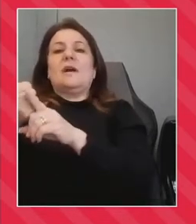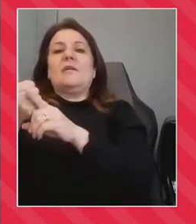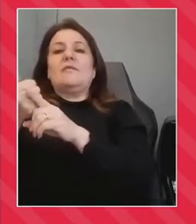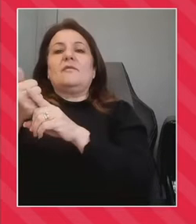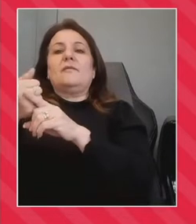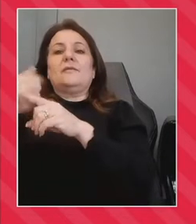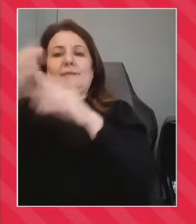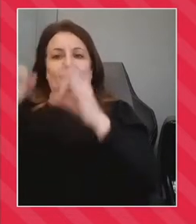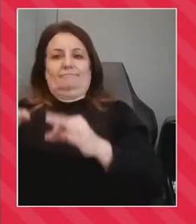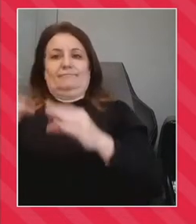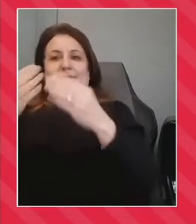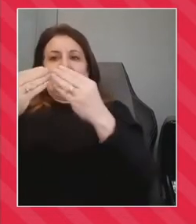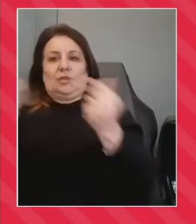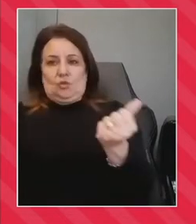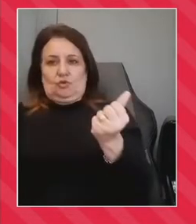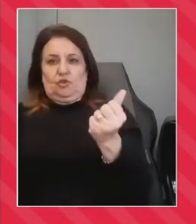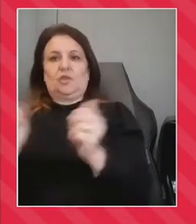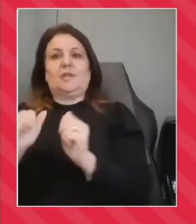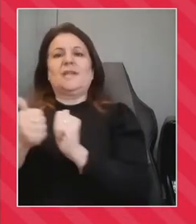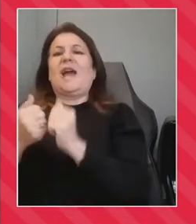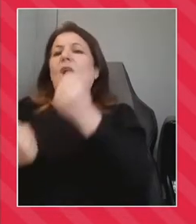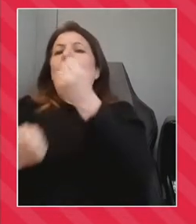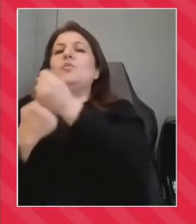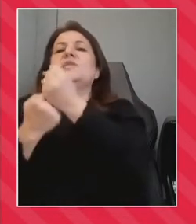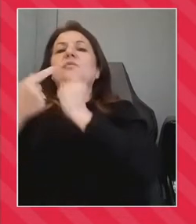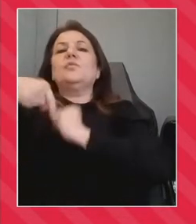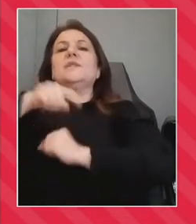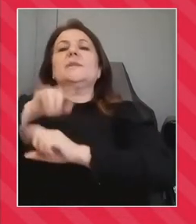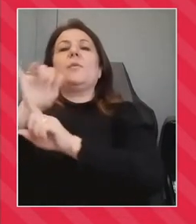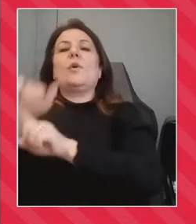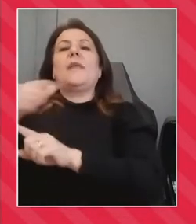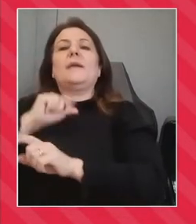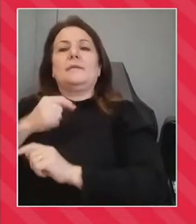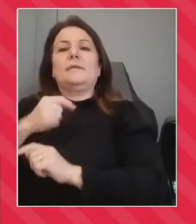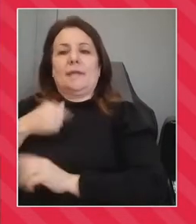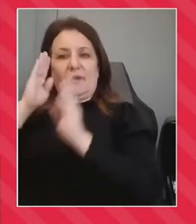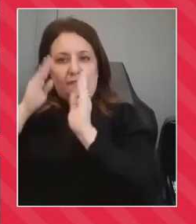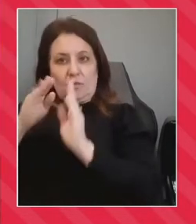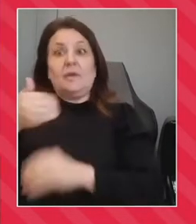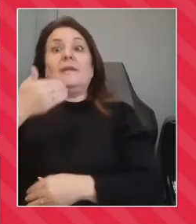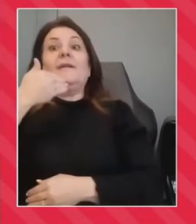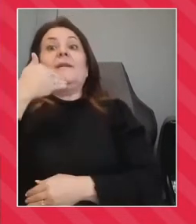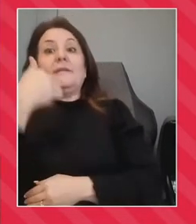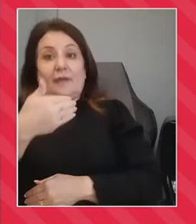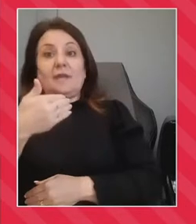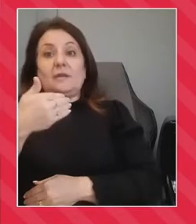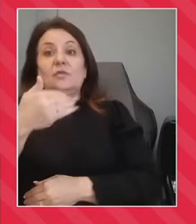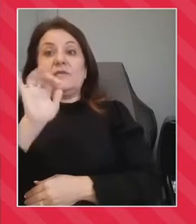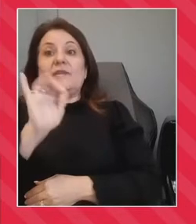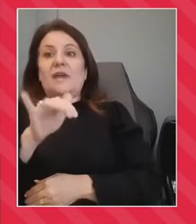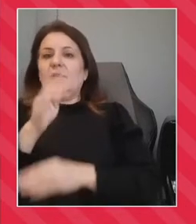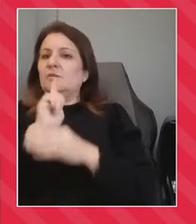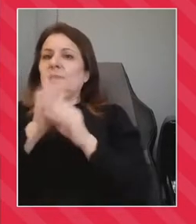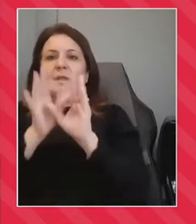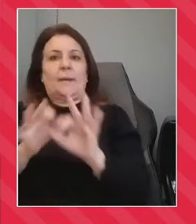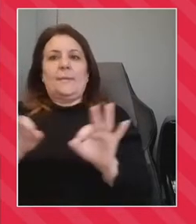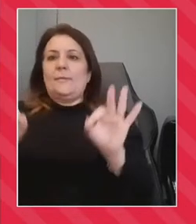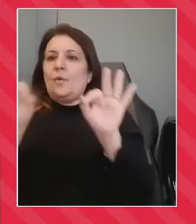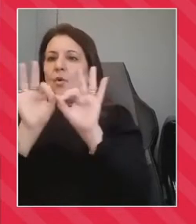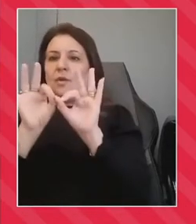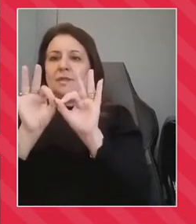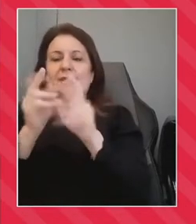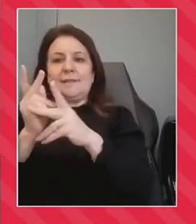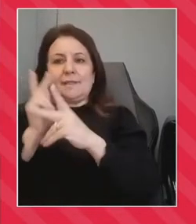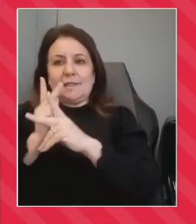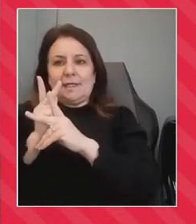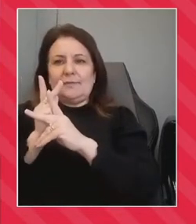around how do you support that. Great. Thank you so much for that. It's, you know, really important, I think, for us to keep in mind how complex